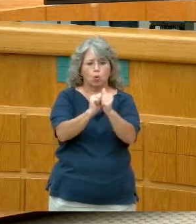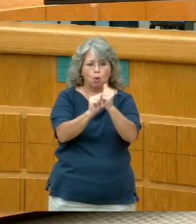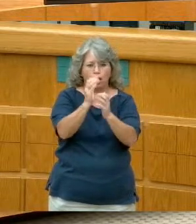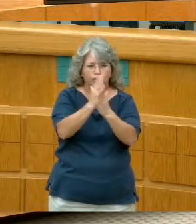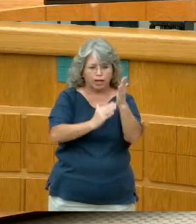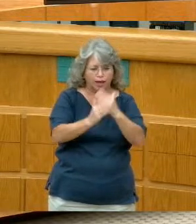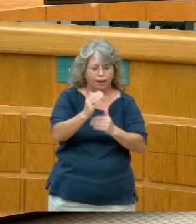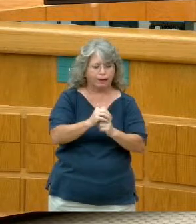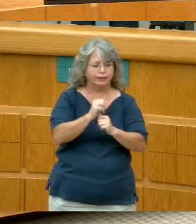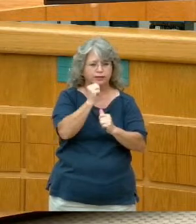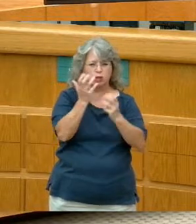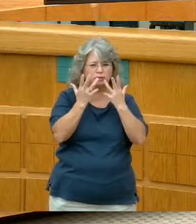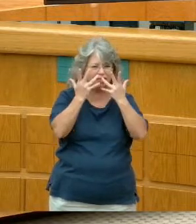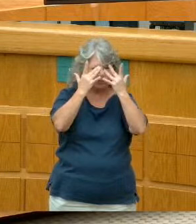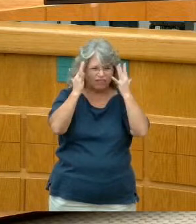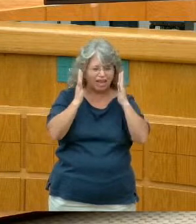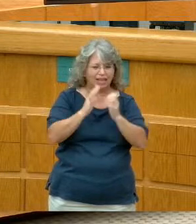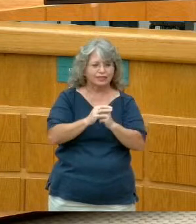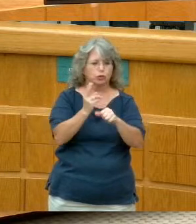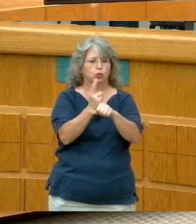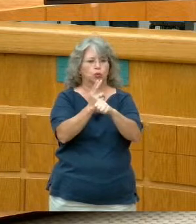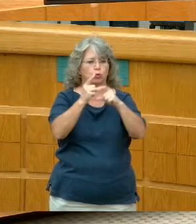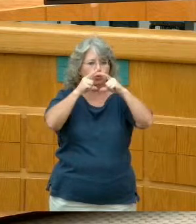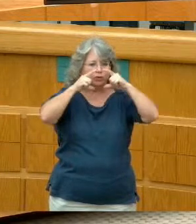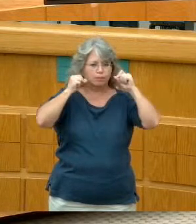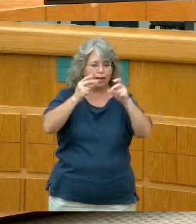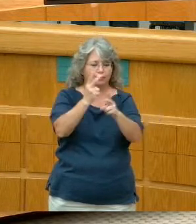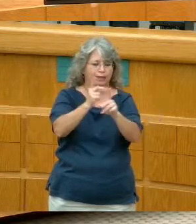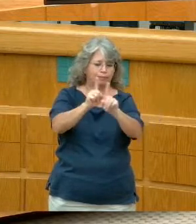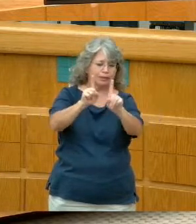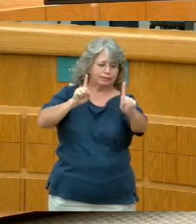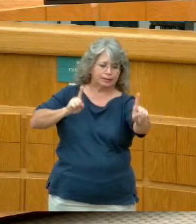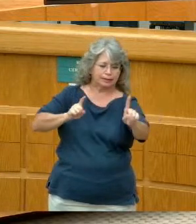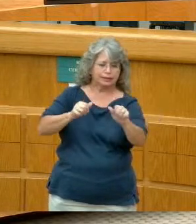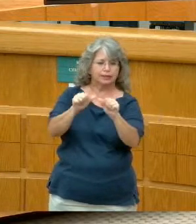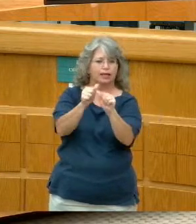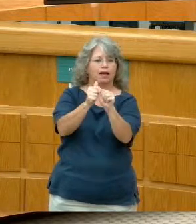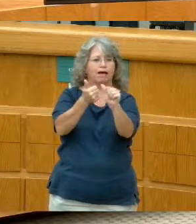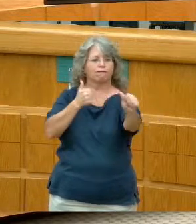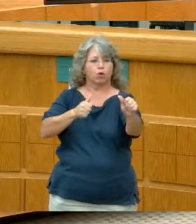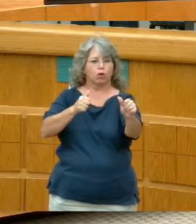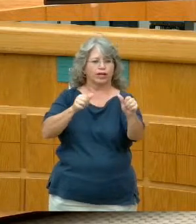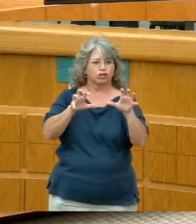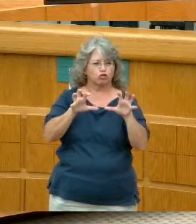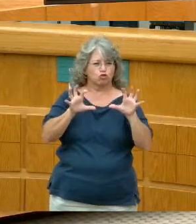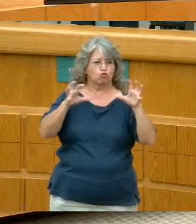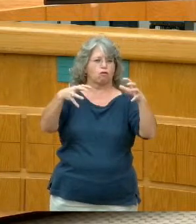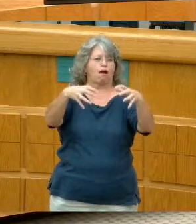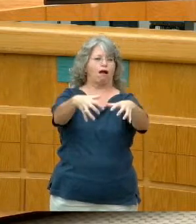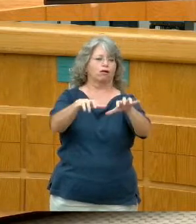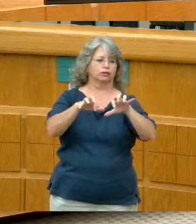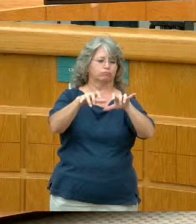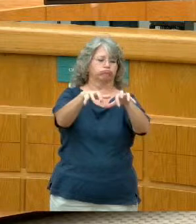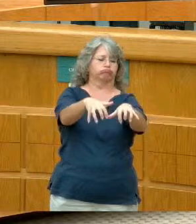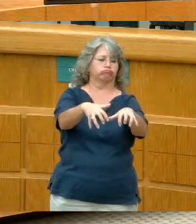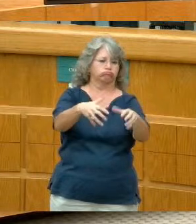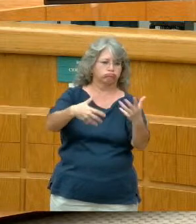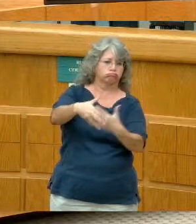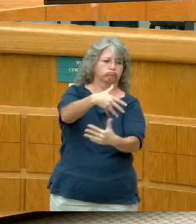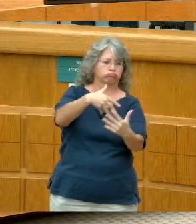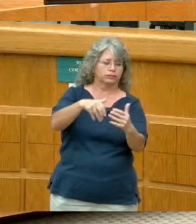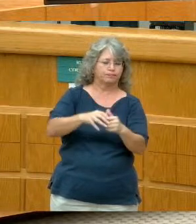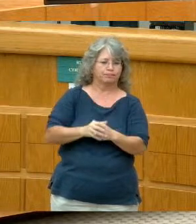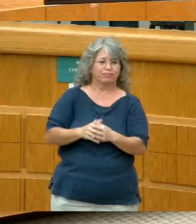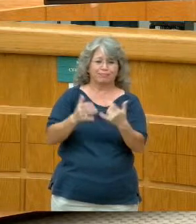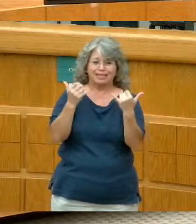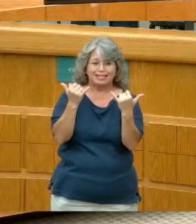touch your face, wear a mask, maintain social distancing, and avoid crowded places. So look, now is the time that